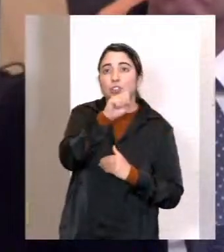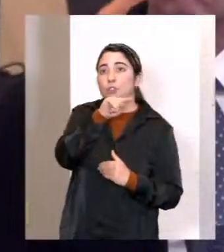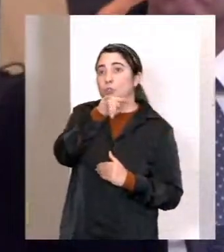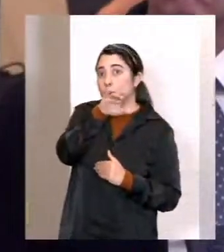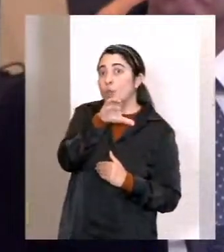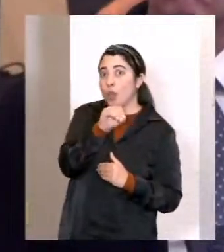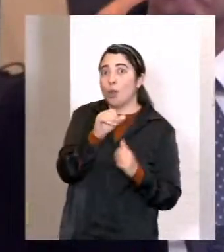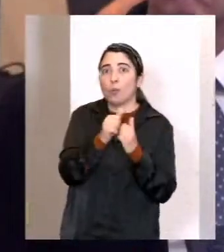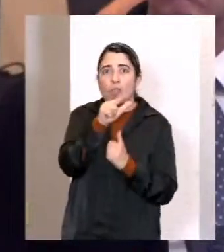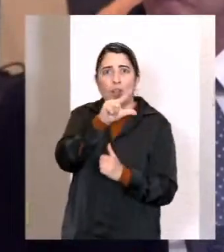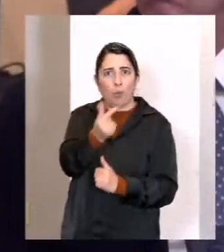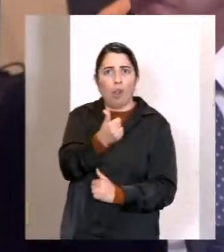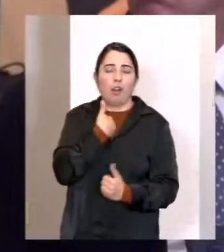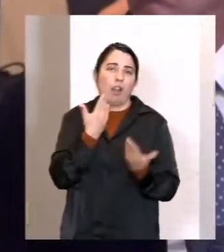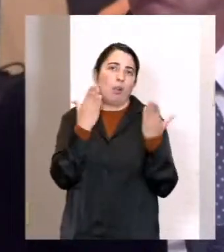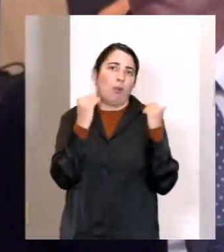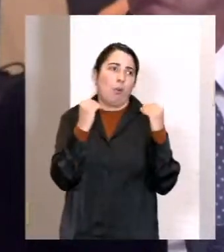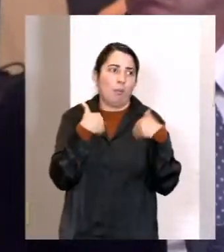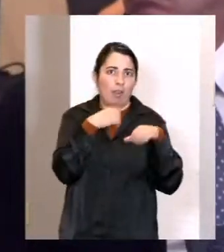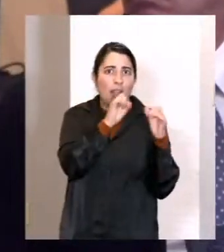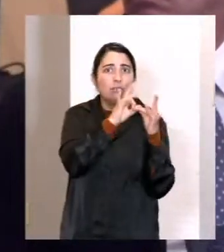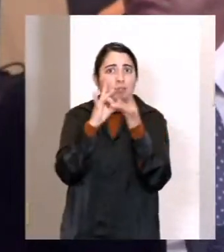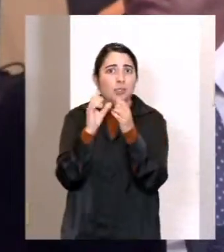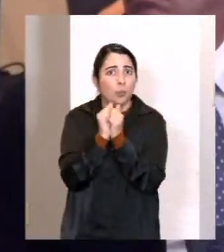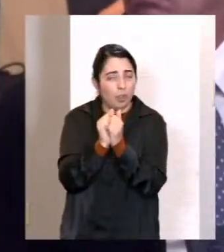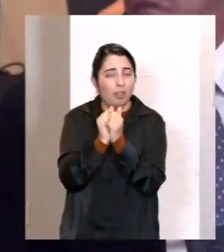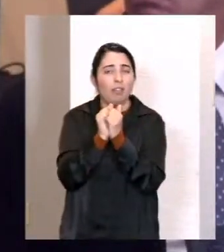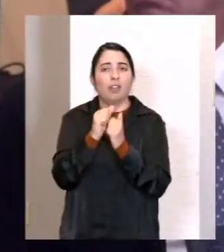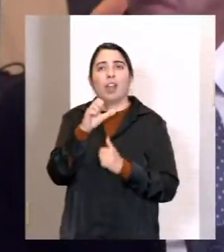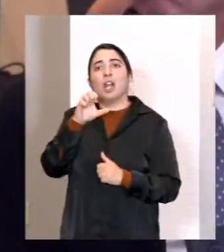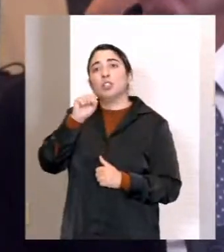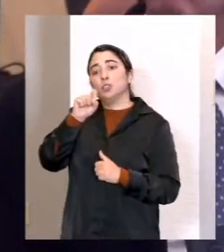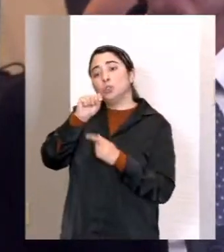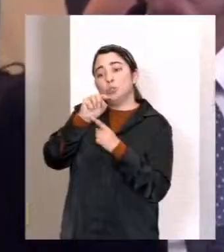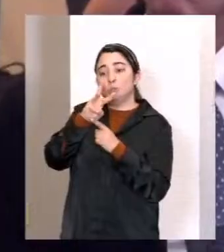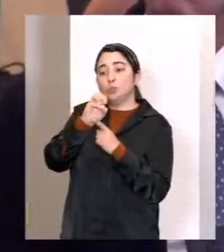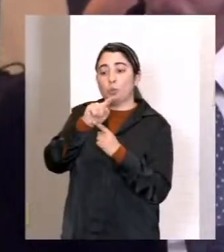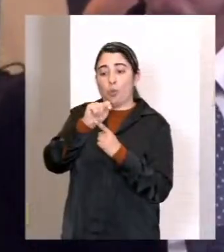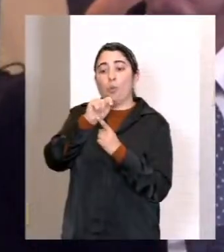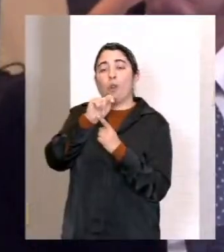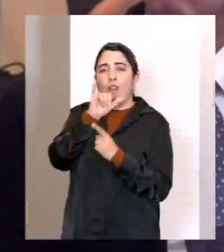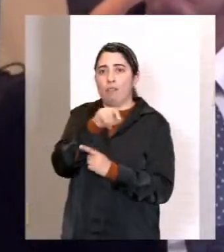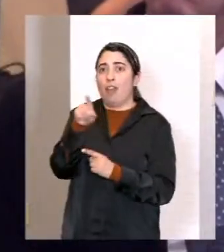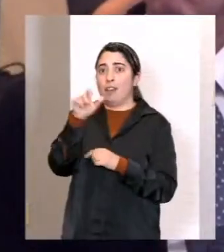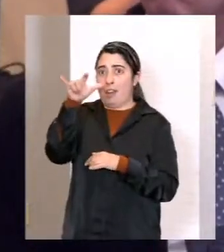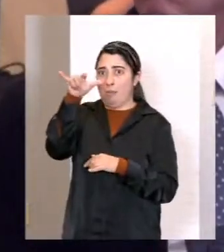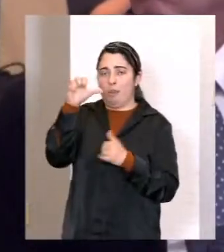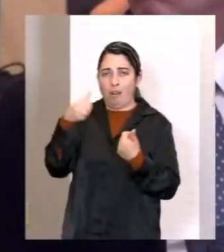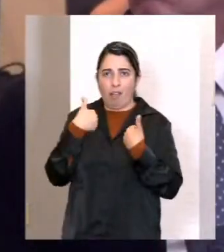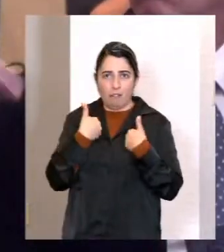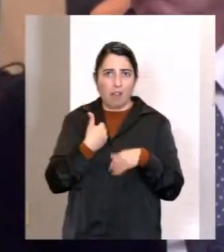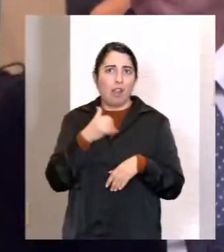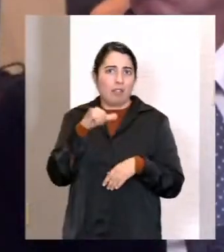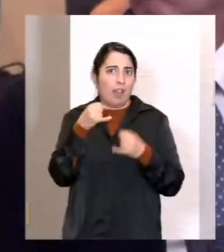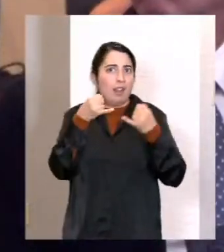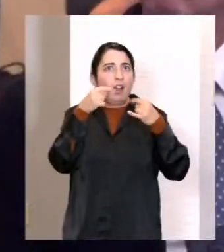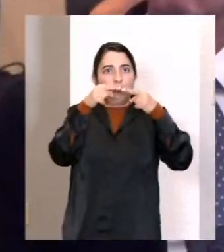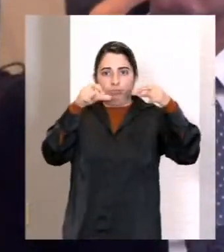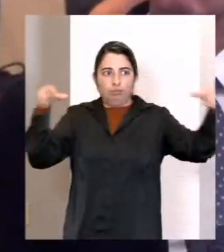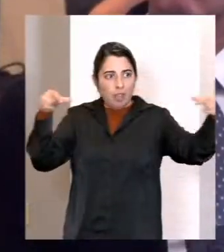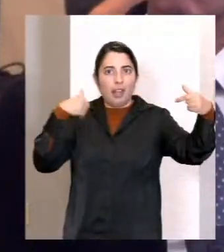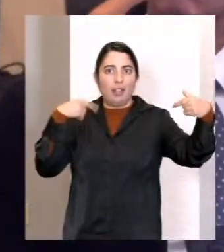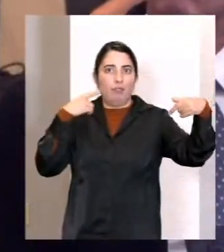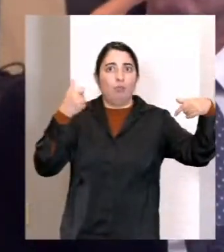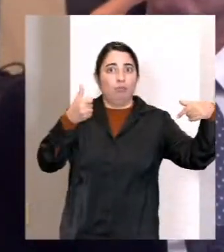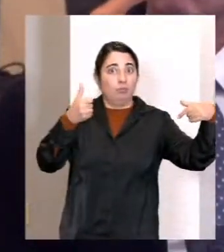LaGuardia. I hope that you guys make the connection over to Stewart Airport, to the Port Jervis line. That was talked about 20